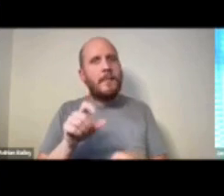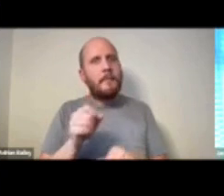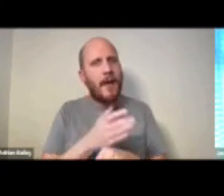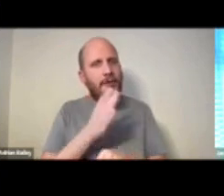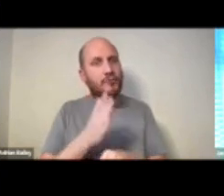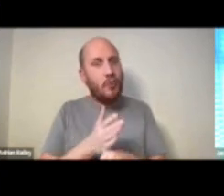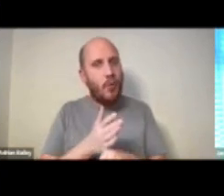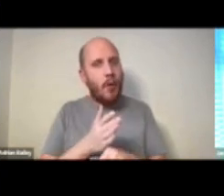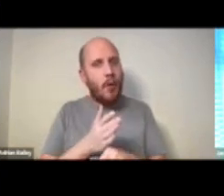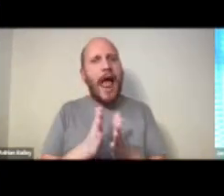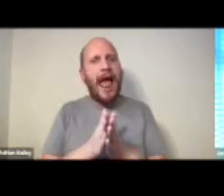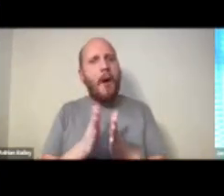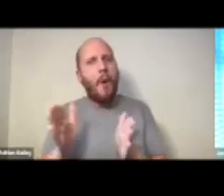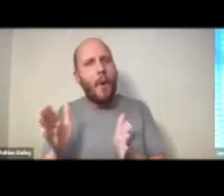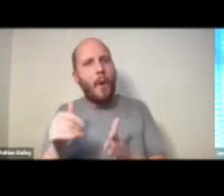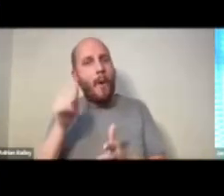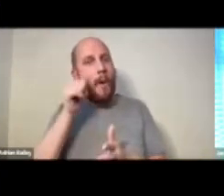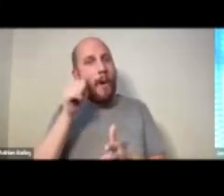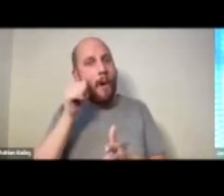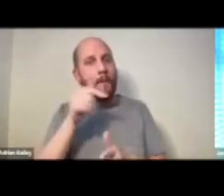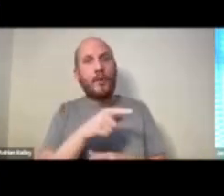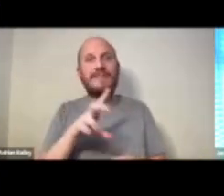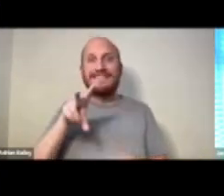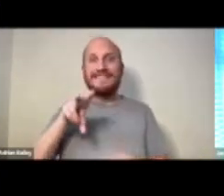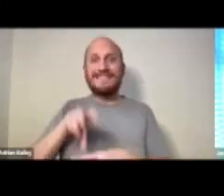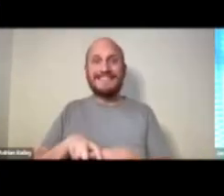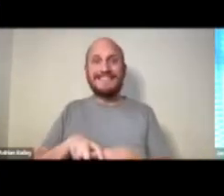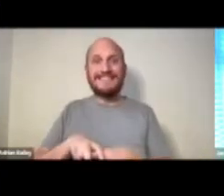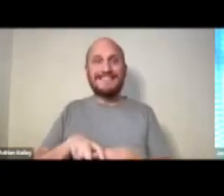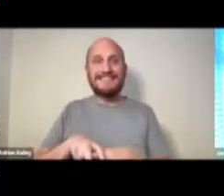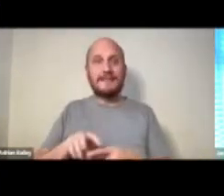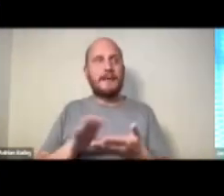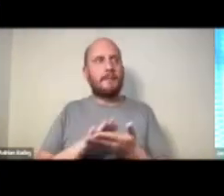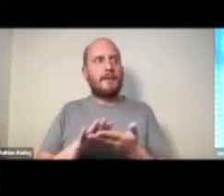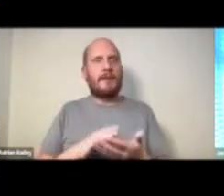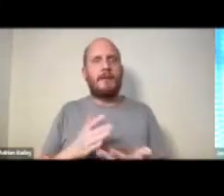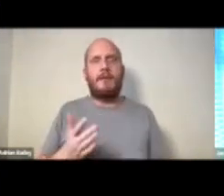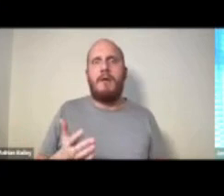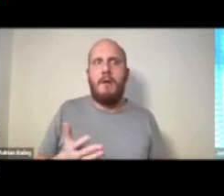them, because offering someone a seat can also make them think that they're going to be stuck with